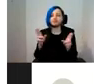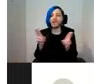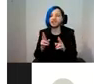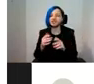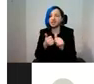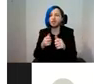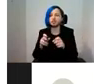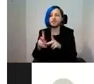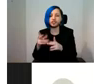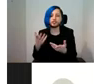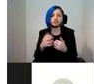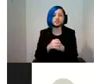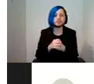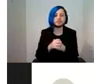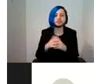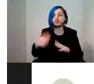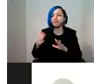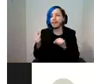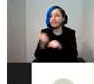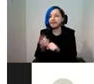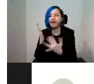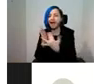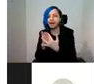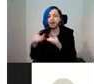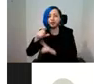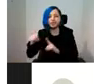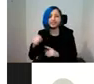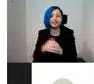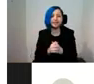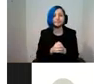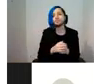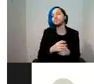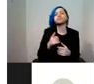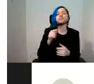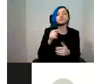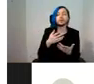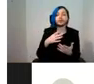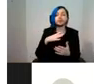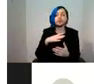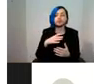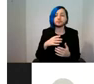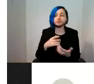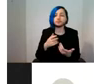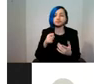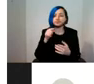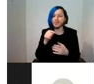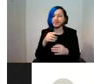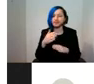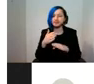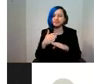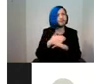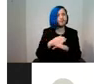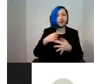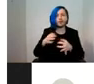it's interesting, I think about the acquisitions that we made before and after I got furloughed. But I think it was just before I got furloughed